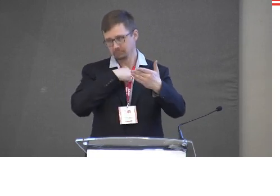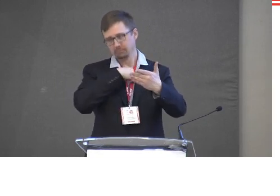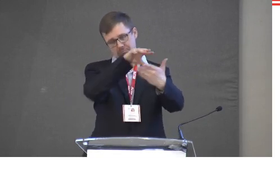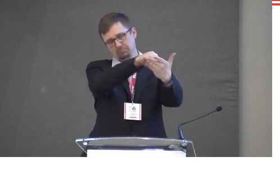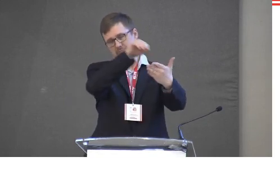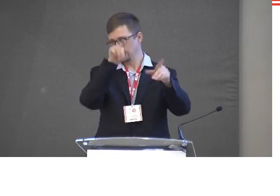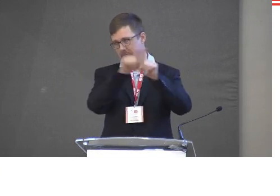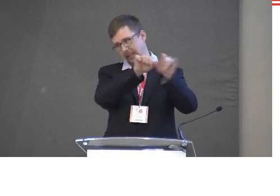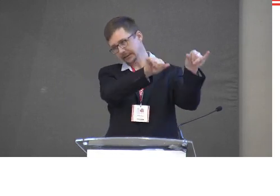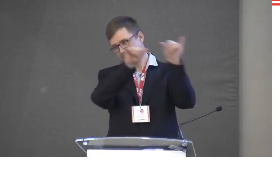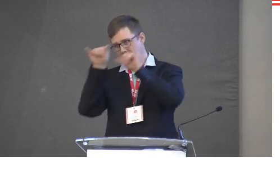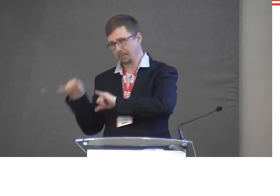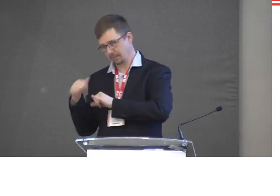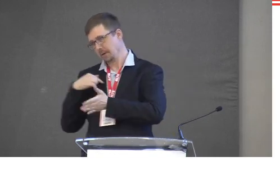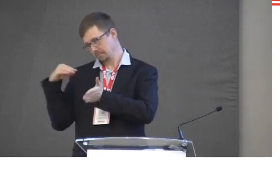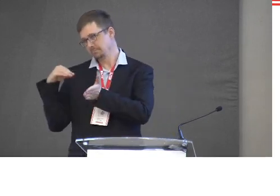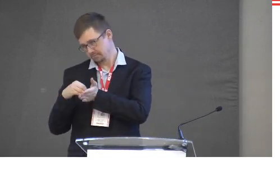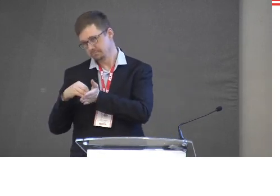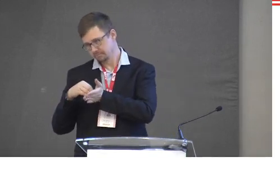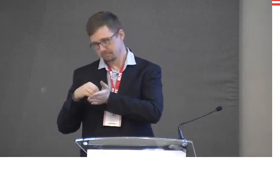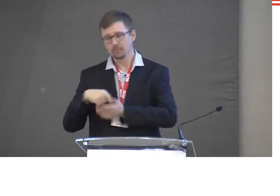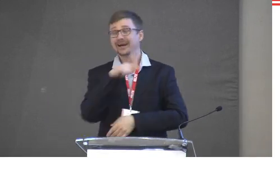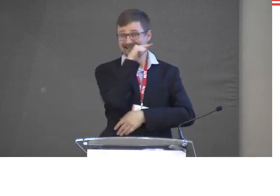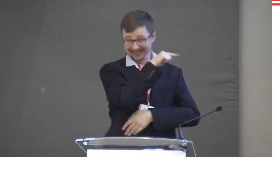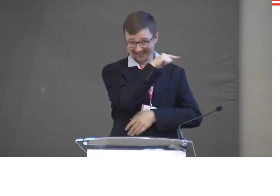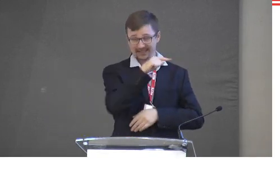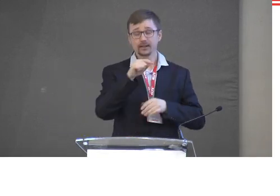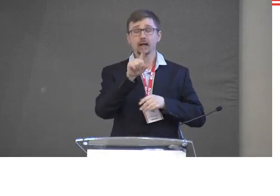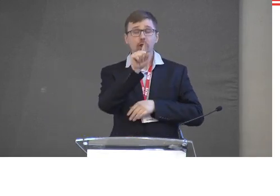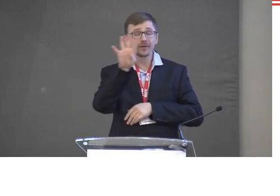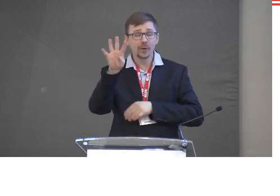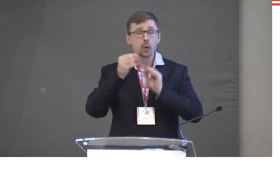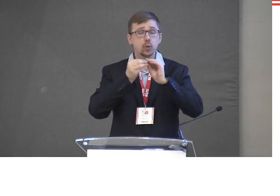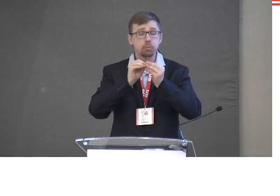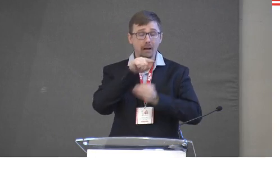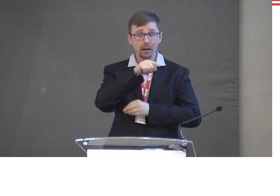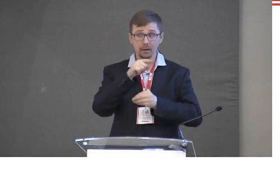are derived from the Zephyr 2018 publication.